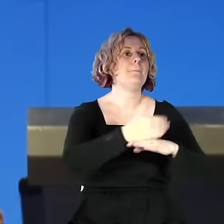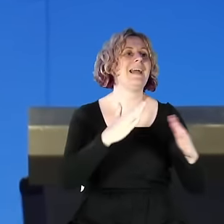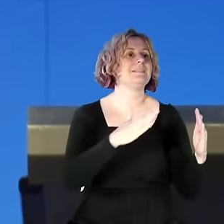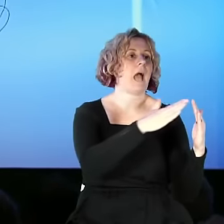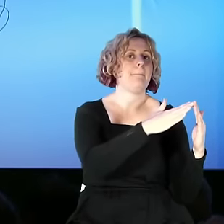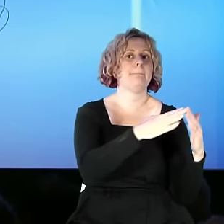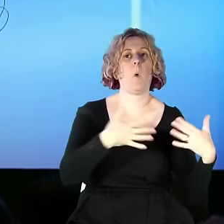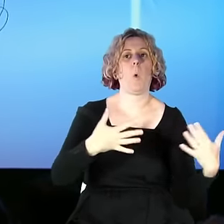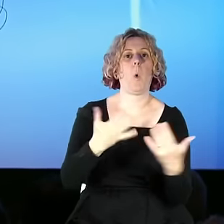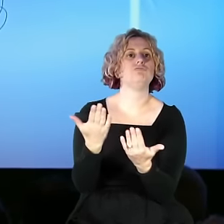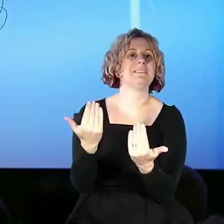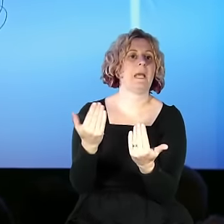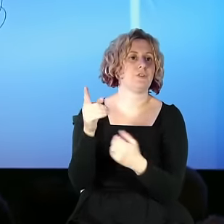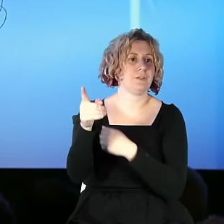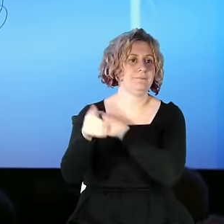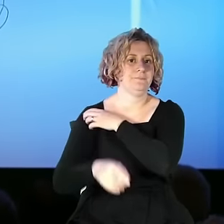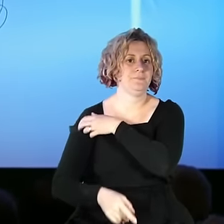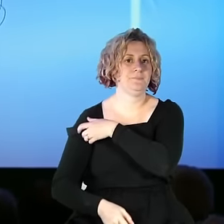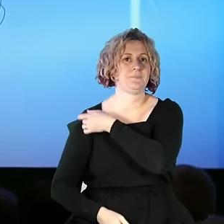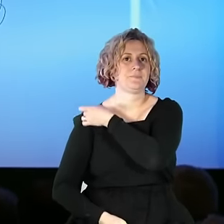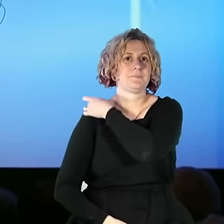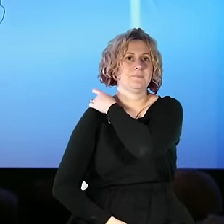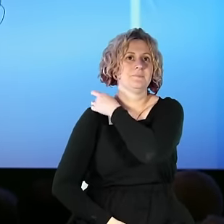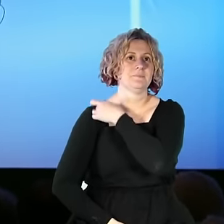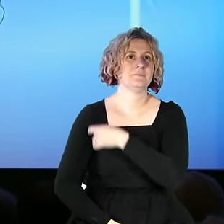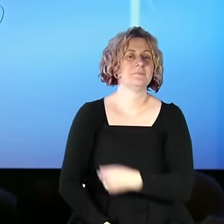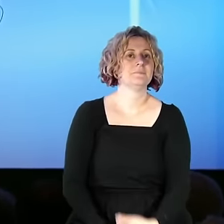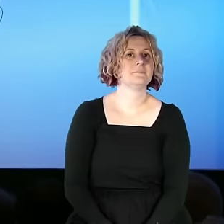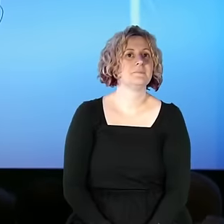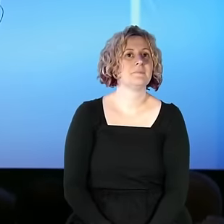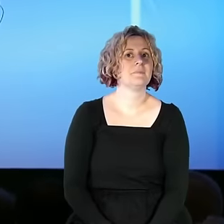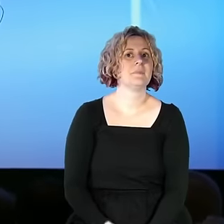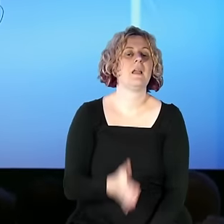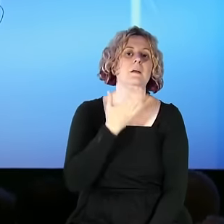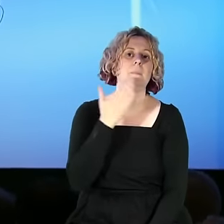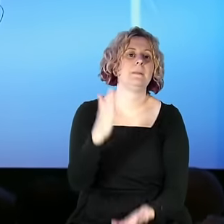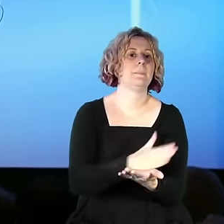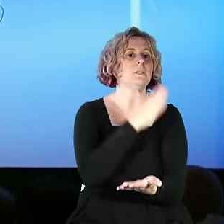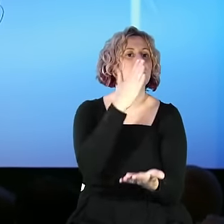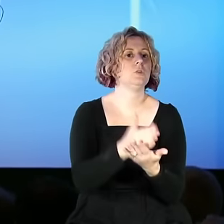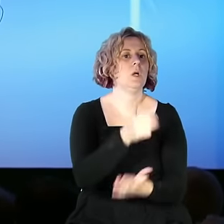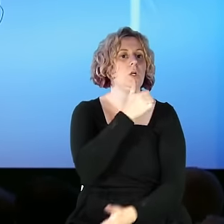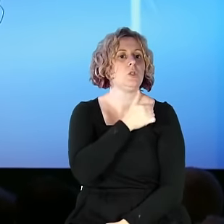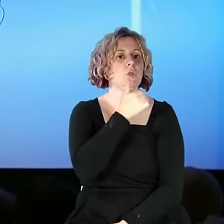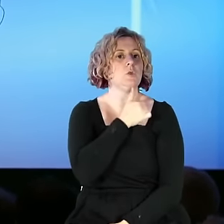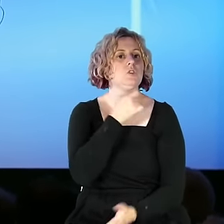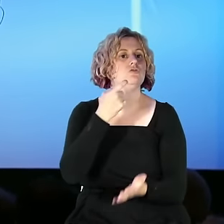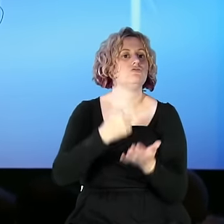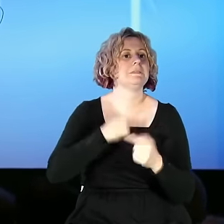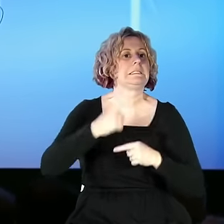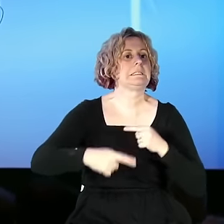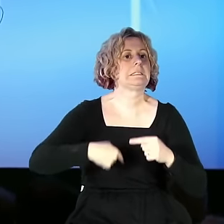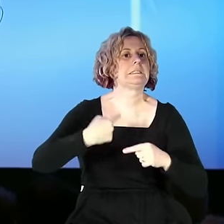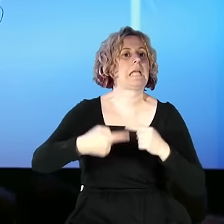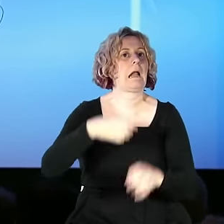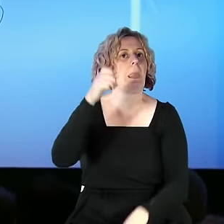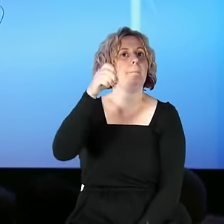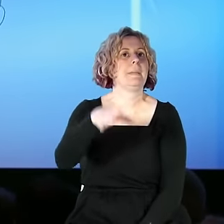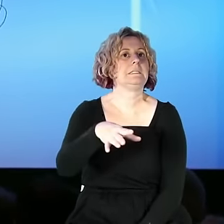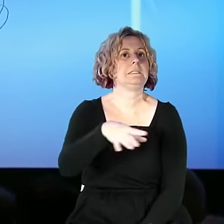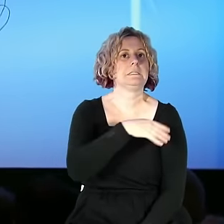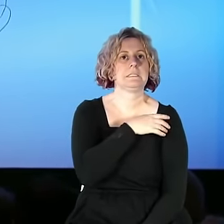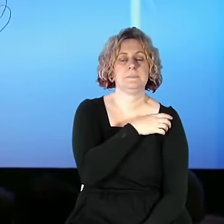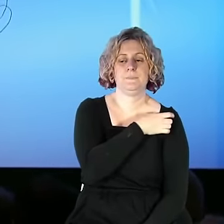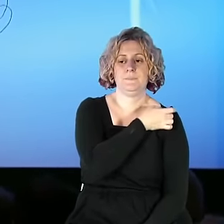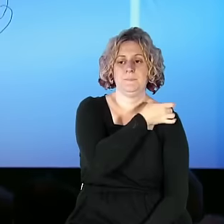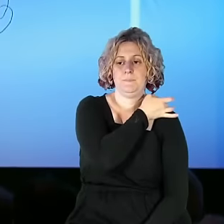all. Also, please make the most of using the recycling bins around, and take your litter home when you're out and about in